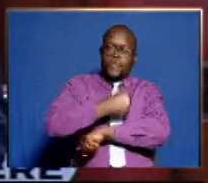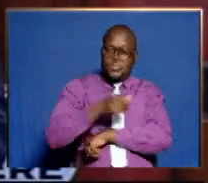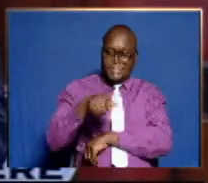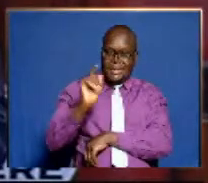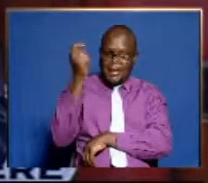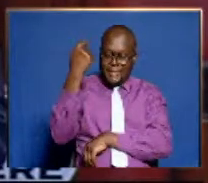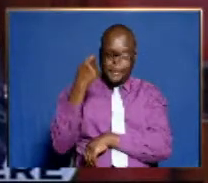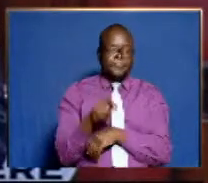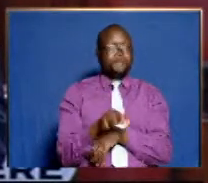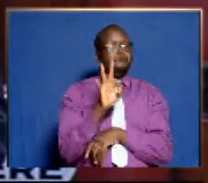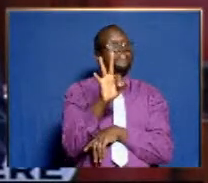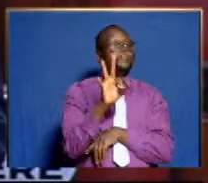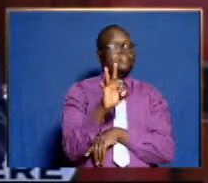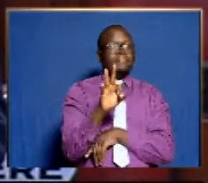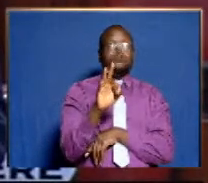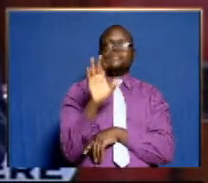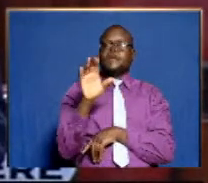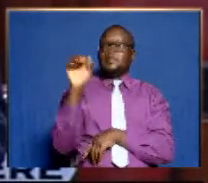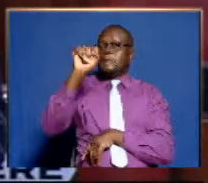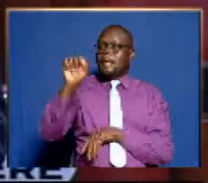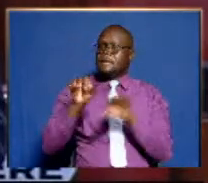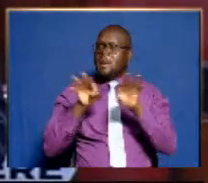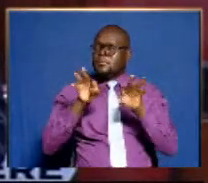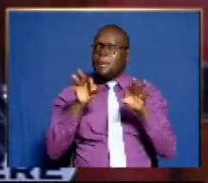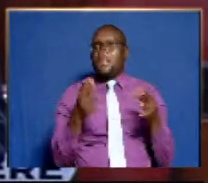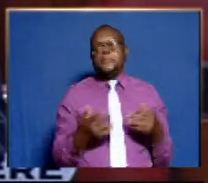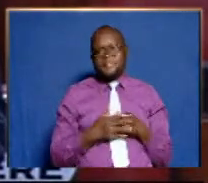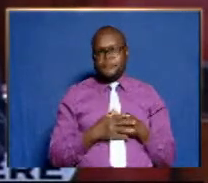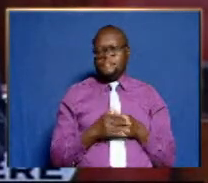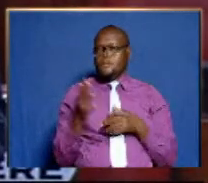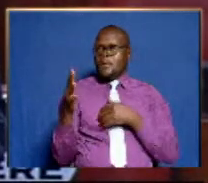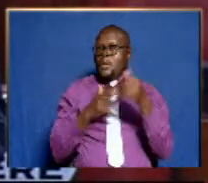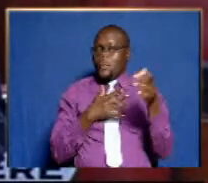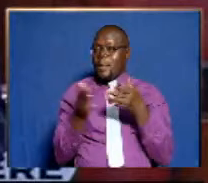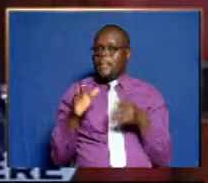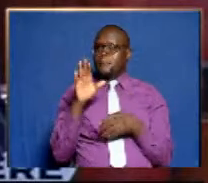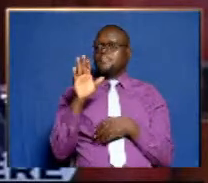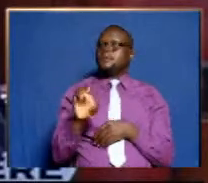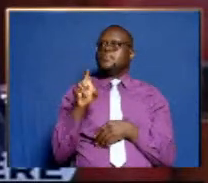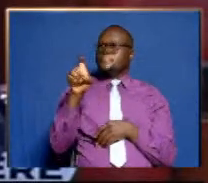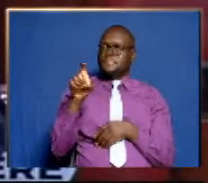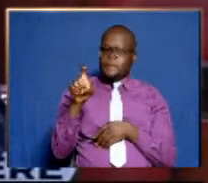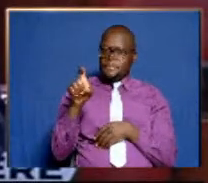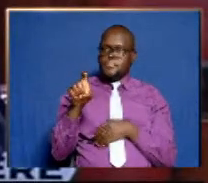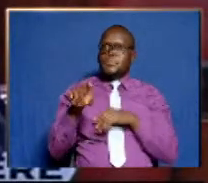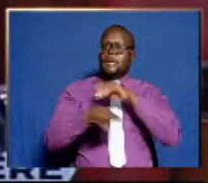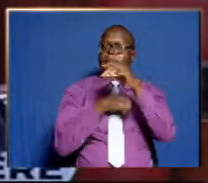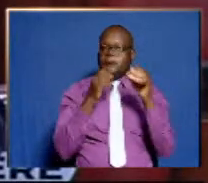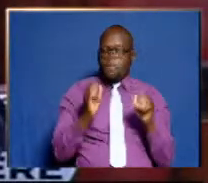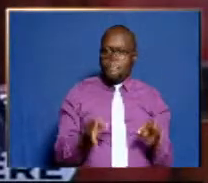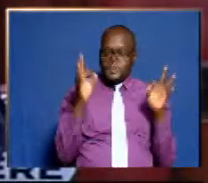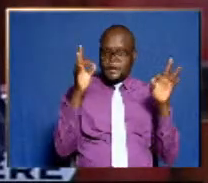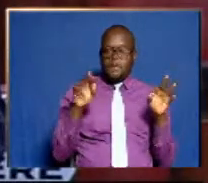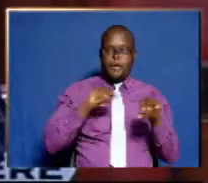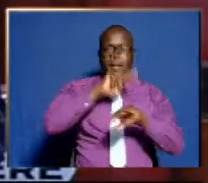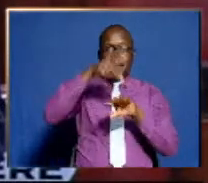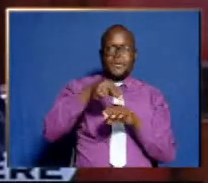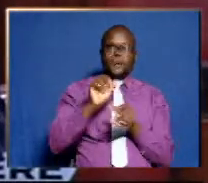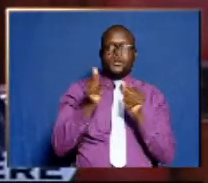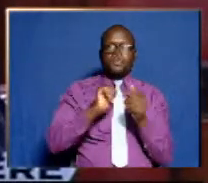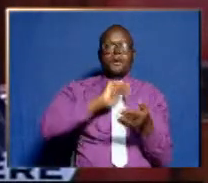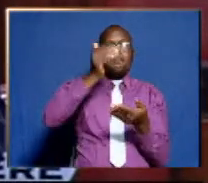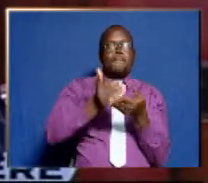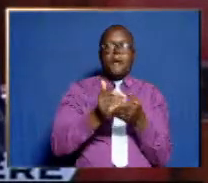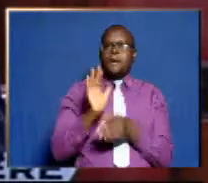3, could the Cabinet Secretary explain whether the Chief Executive Officer of the National Sports Fund Board is